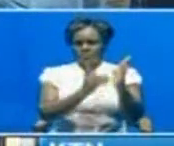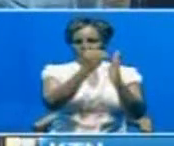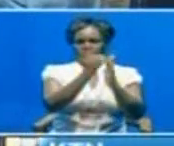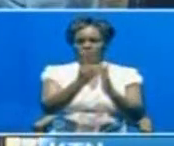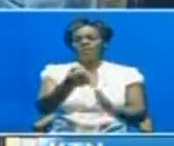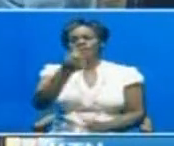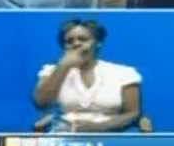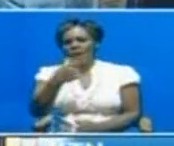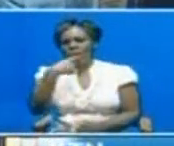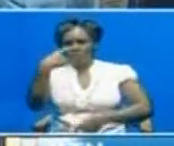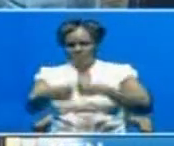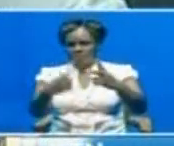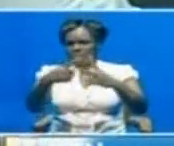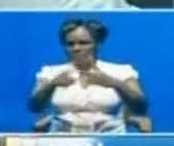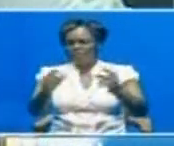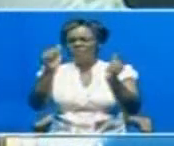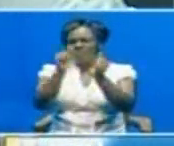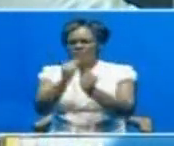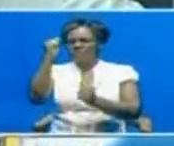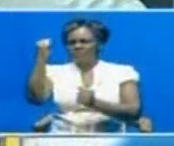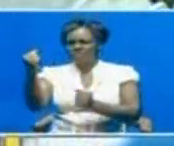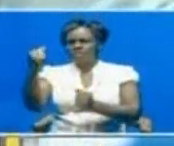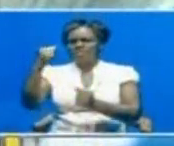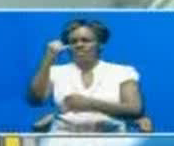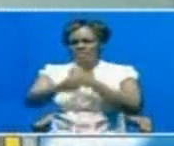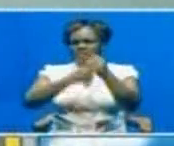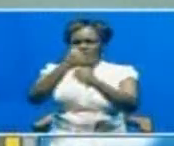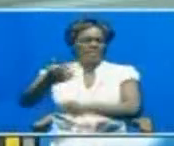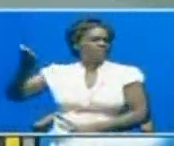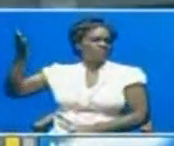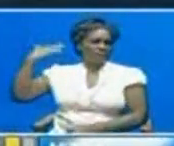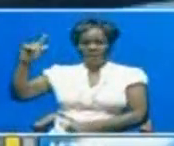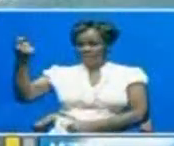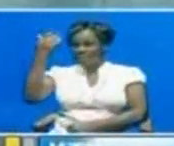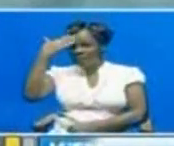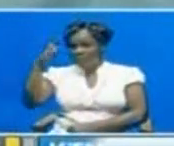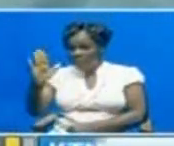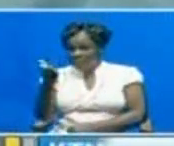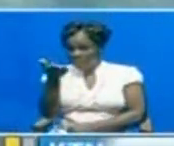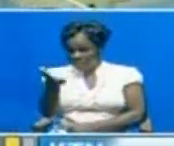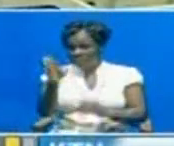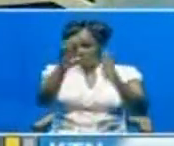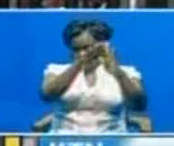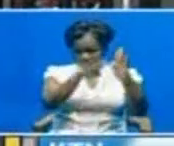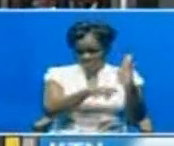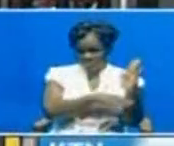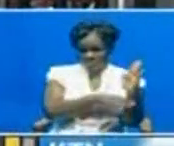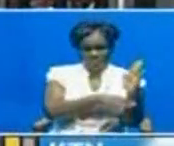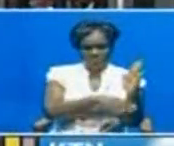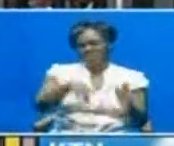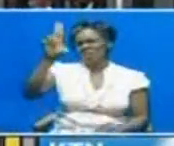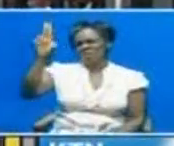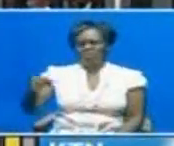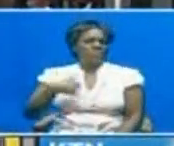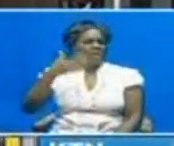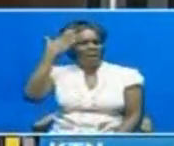of the vaccine, a process that started 15 years ago. But are Kenyans aware of such an endeavor? No, I am